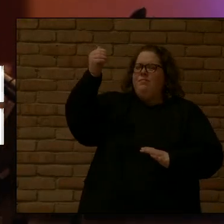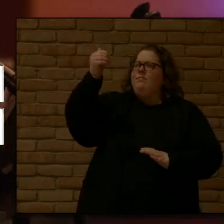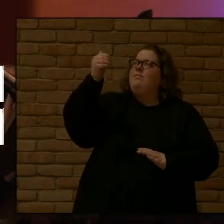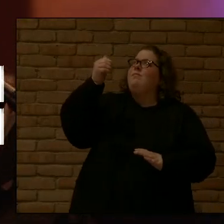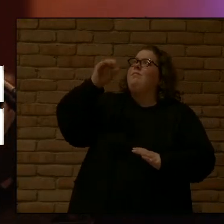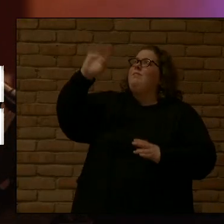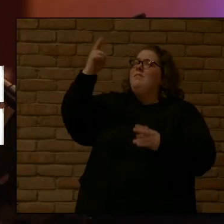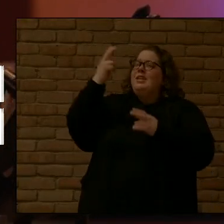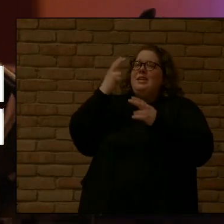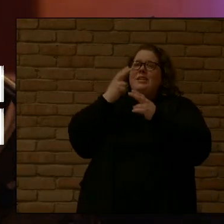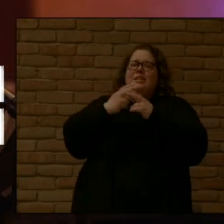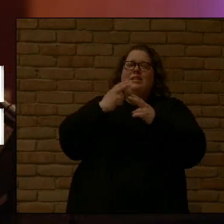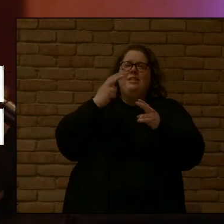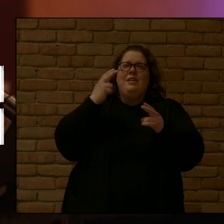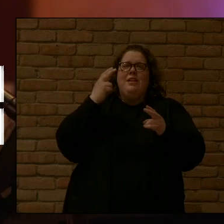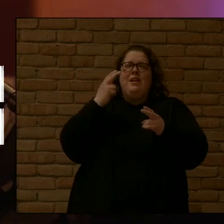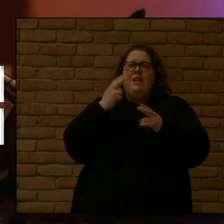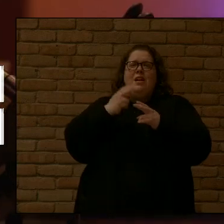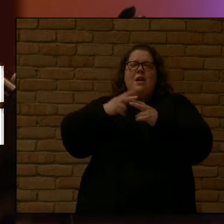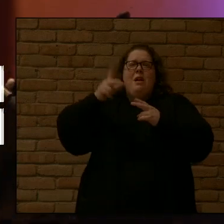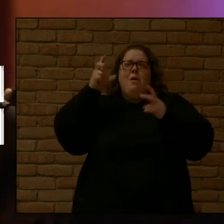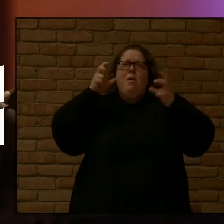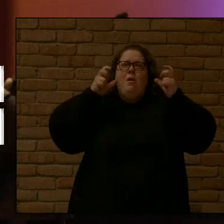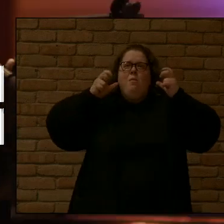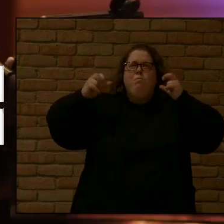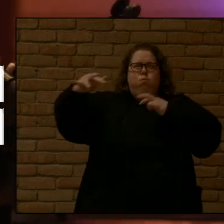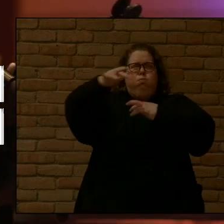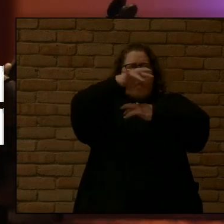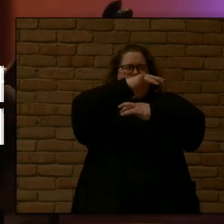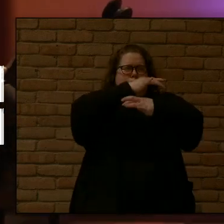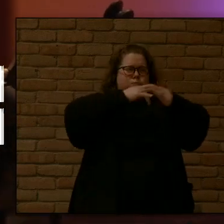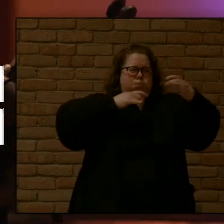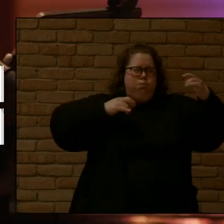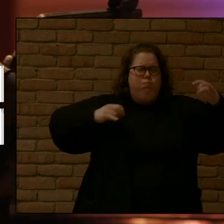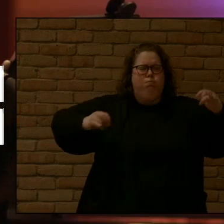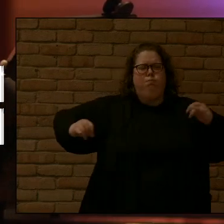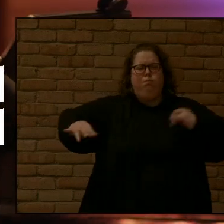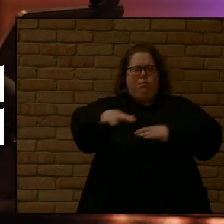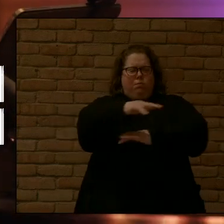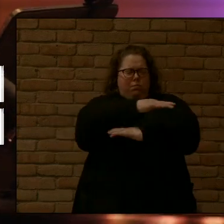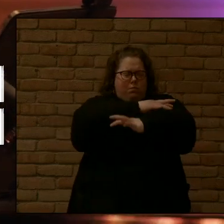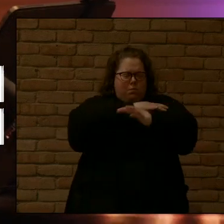his name would burst from sea and sky,